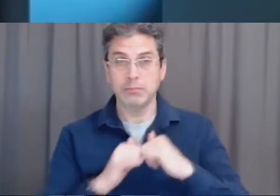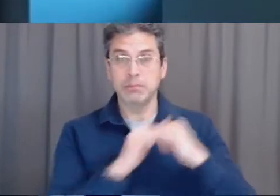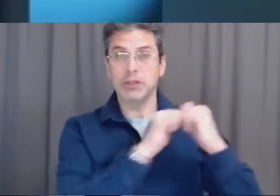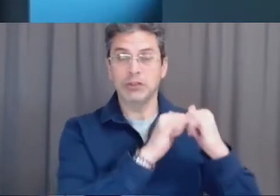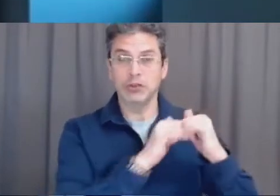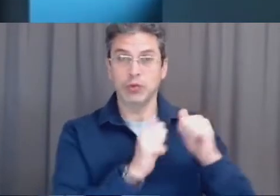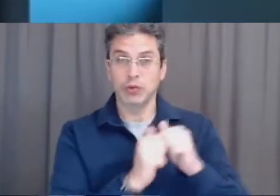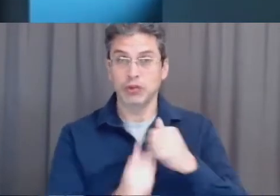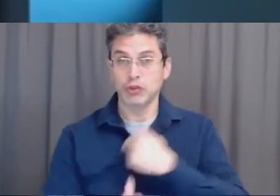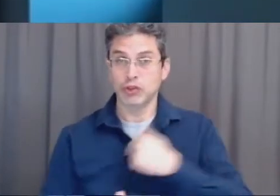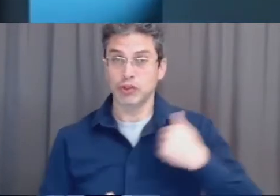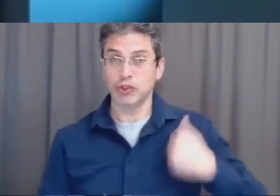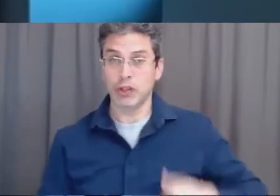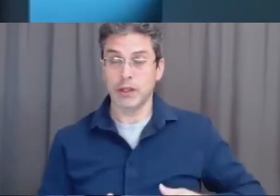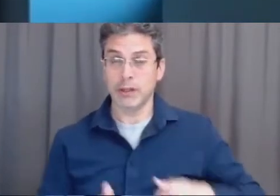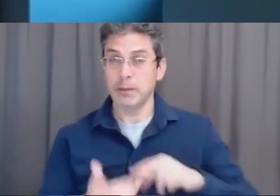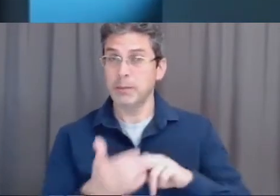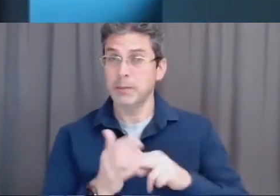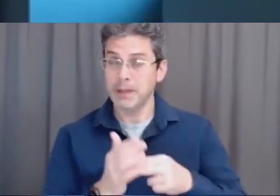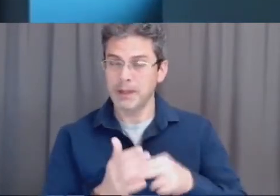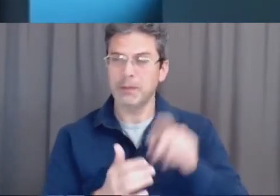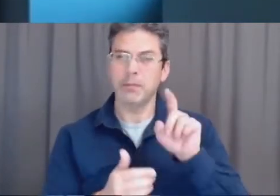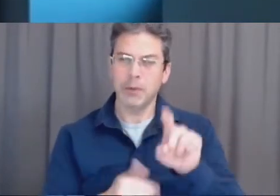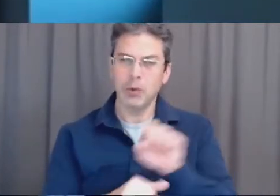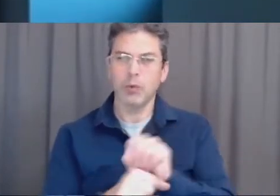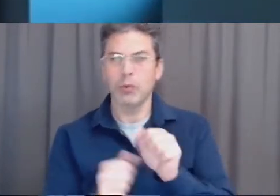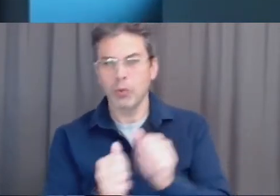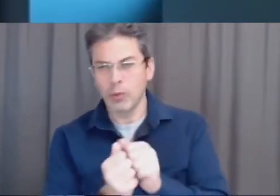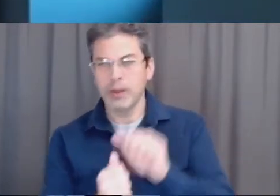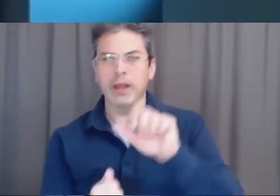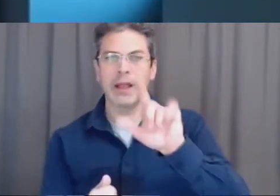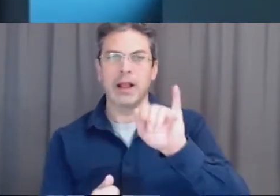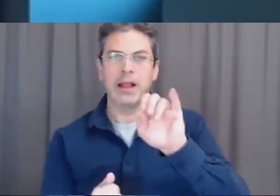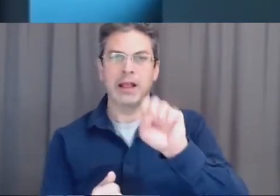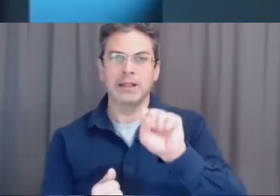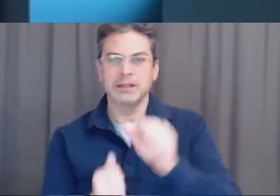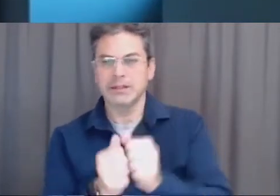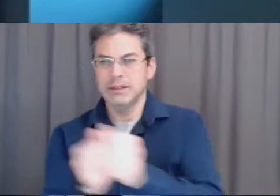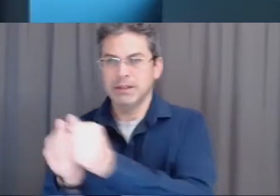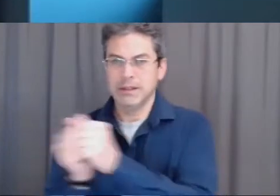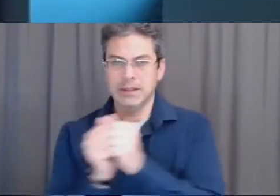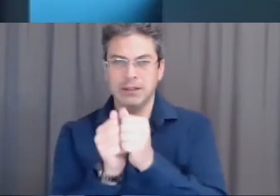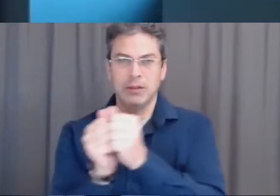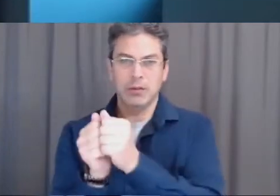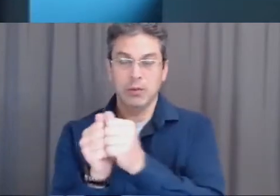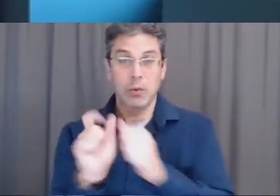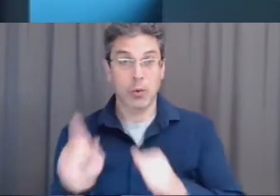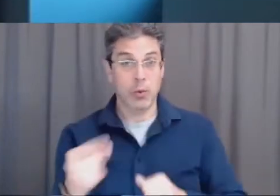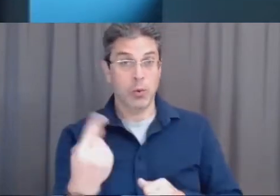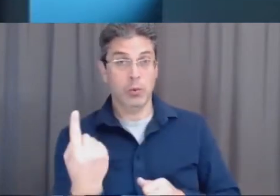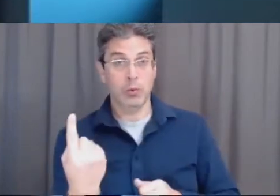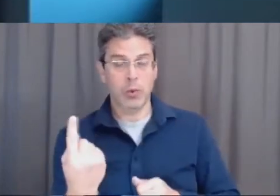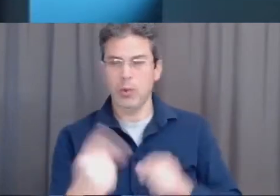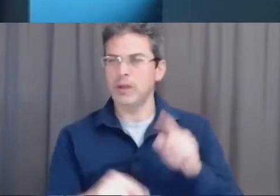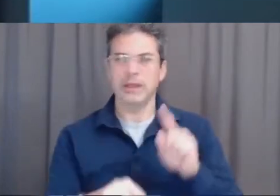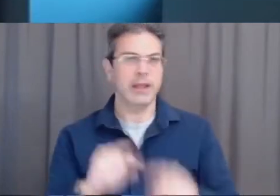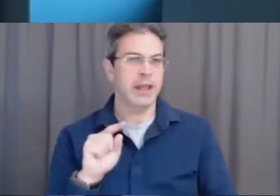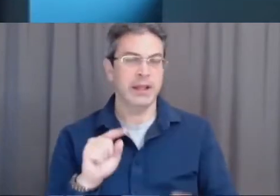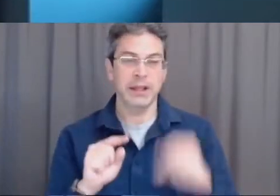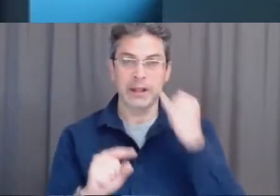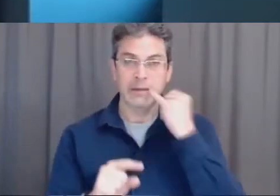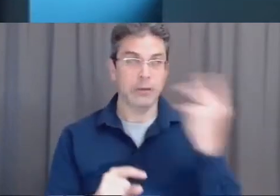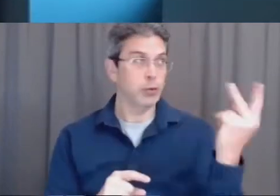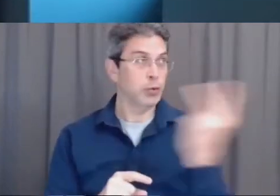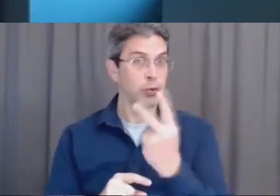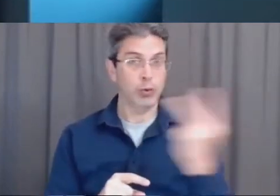working alongside allies. We alone cannot outmuscle China in a bilateral battle of